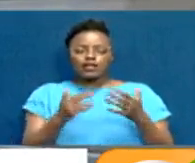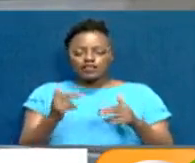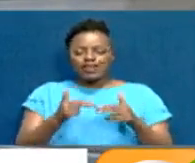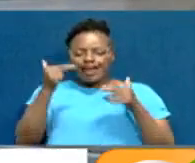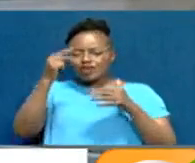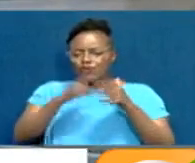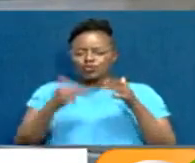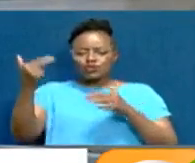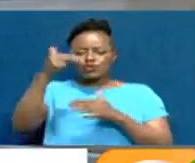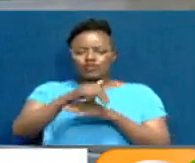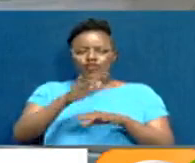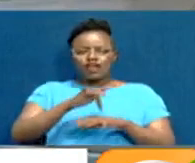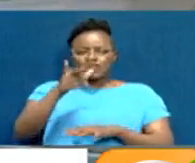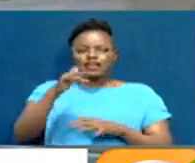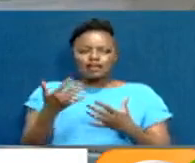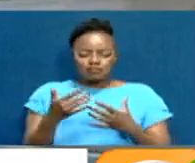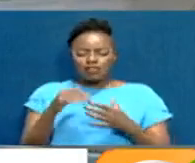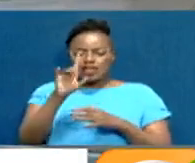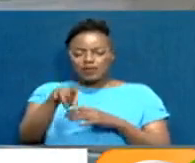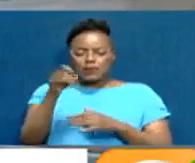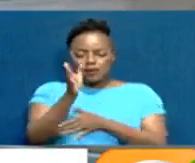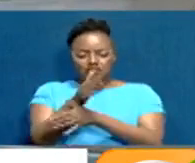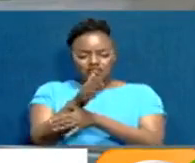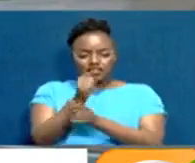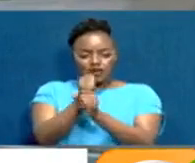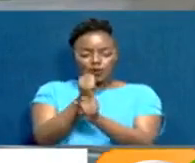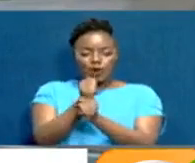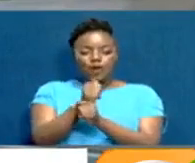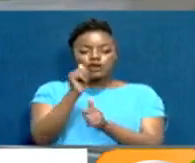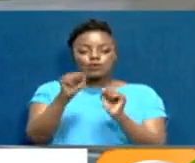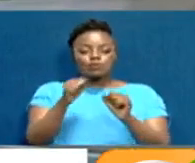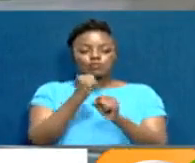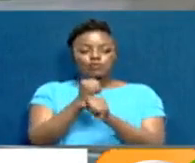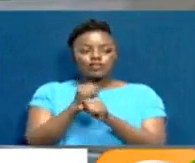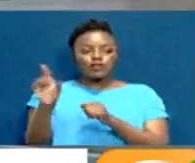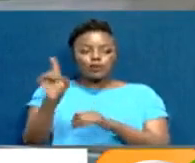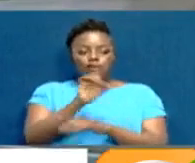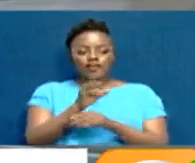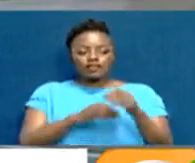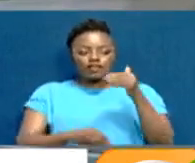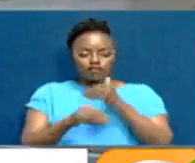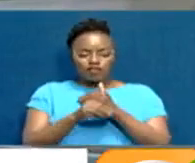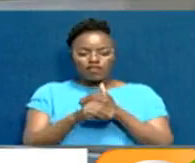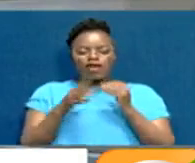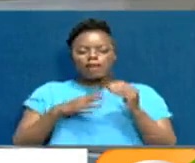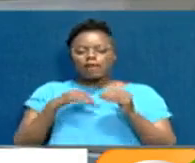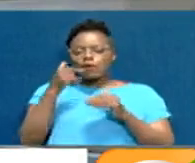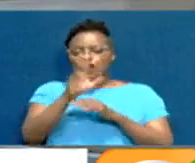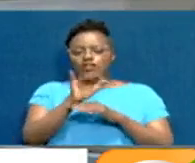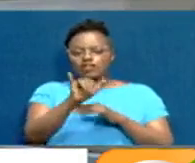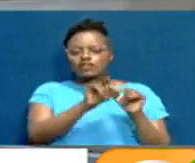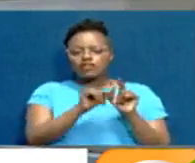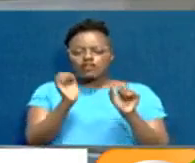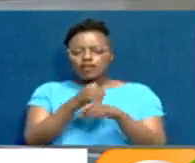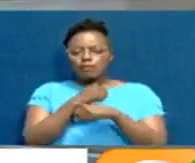high cost of fuel has affected the number of fishing expeditions they can carry out in a day. In addition, their consumers are not able to afford